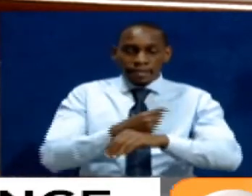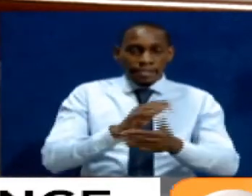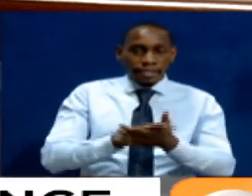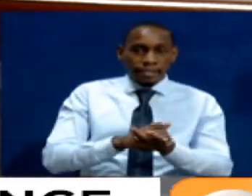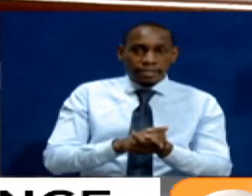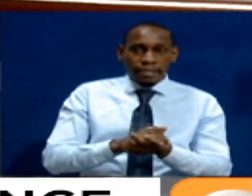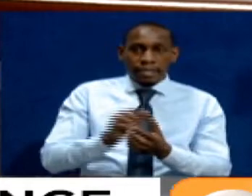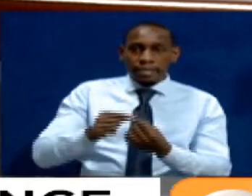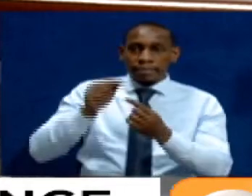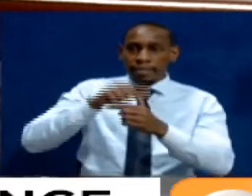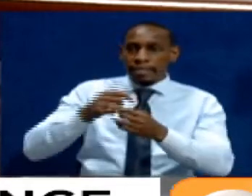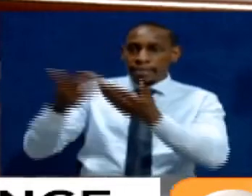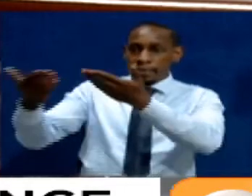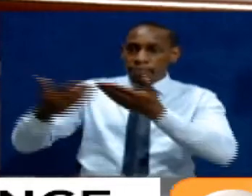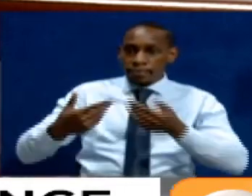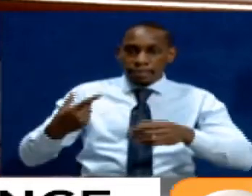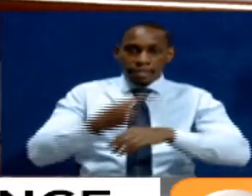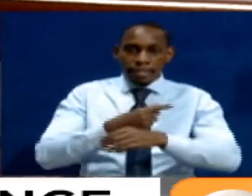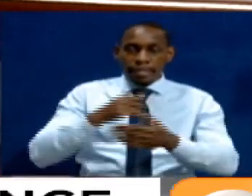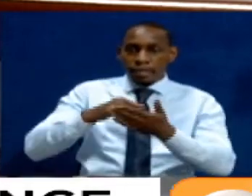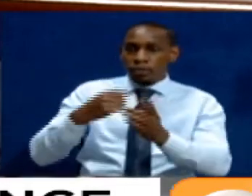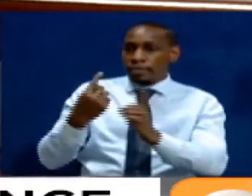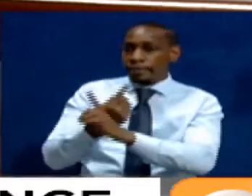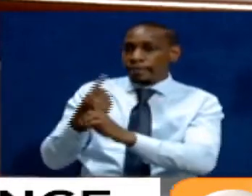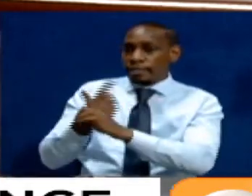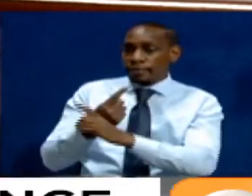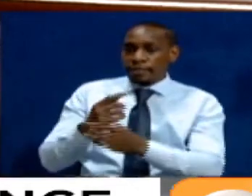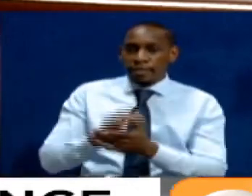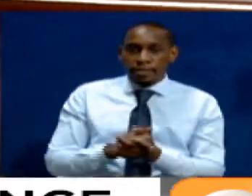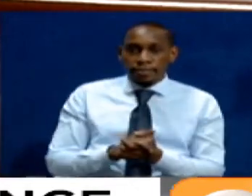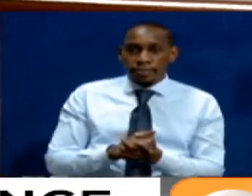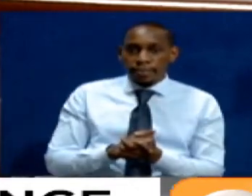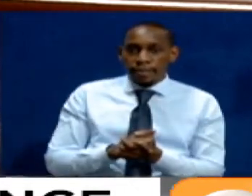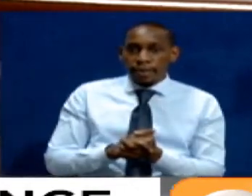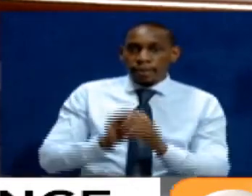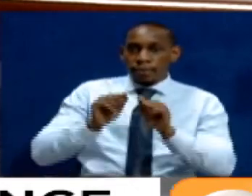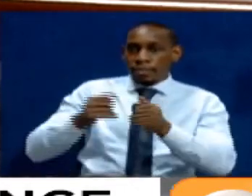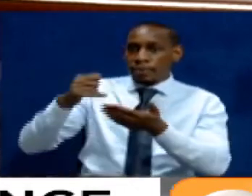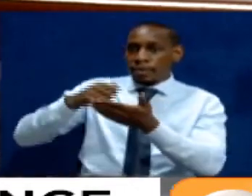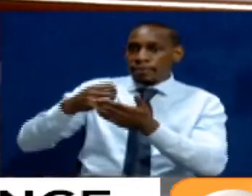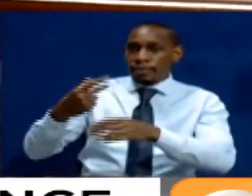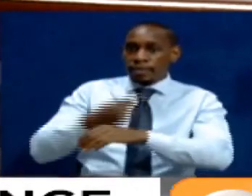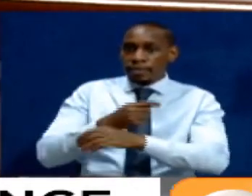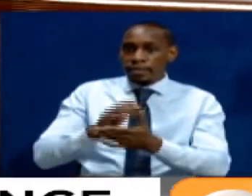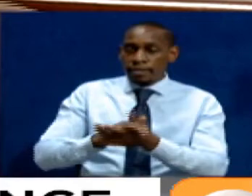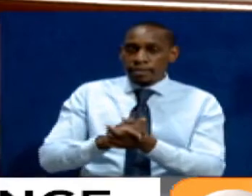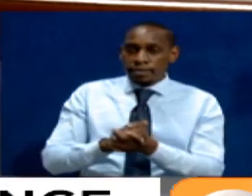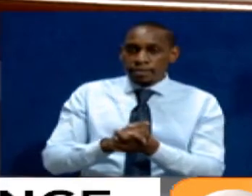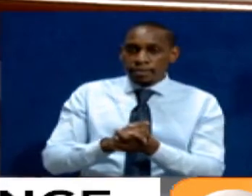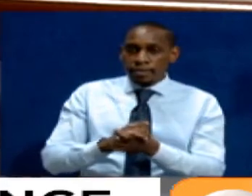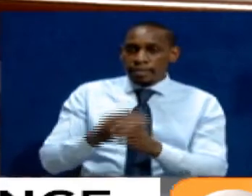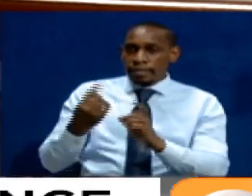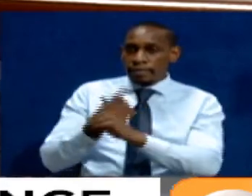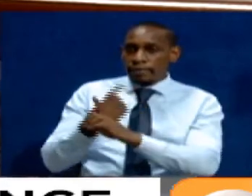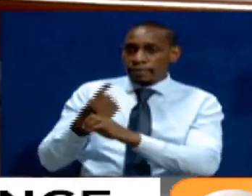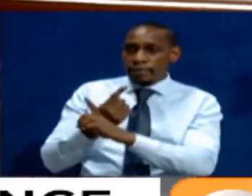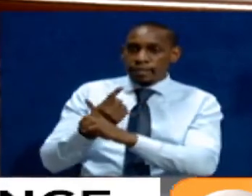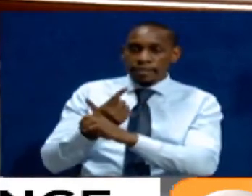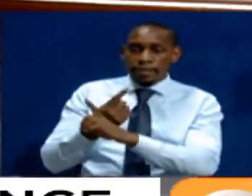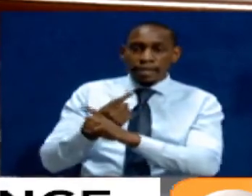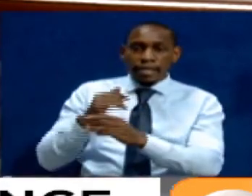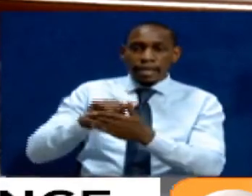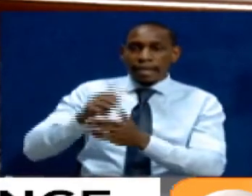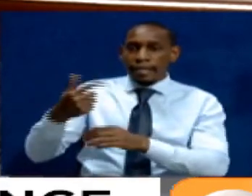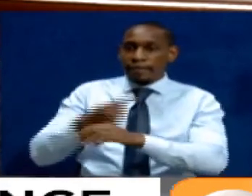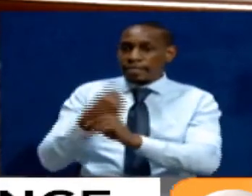especially as more vaccines come in, including, you know, the country is considering bringing in vaccines like for typhoid, like for meningitis. There